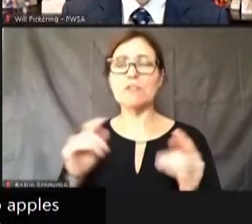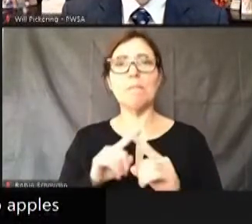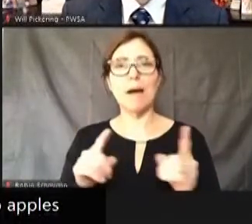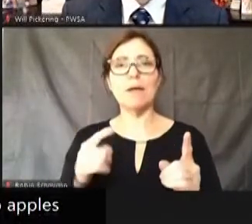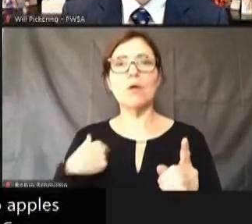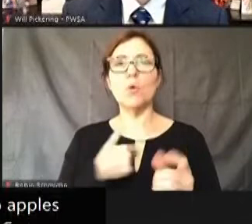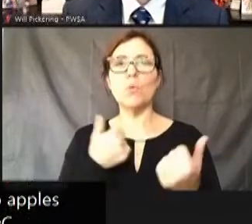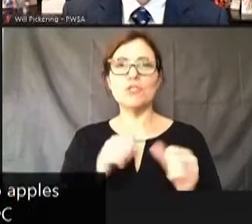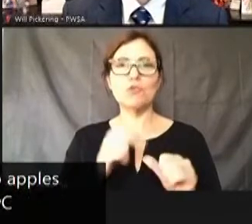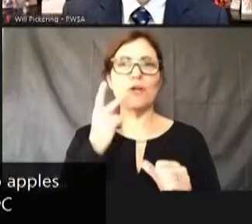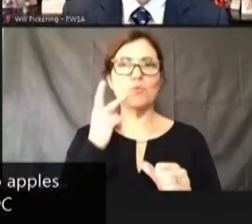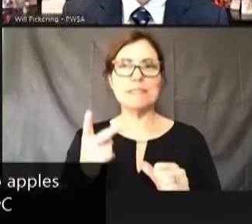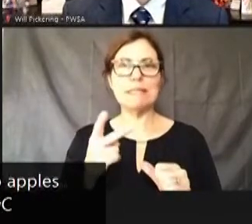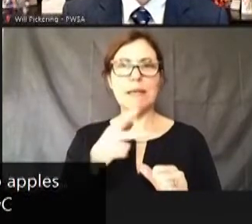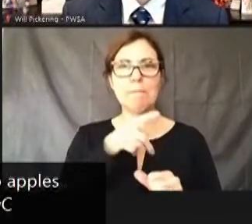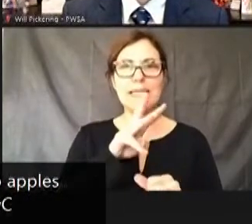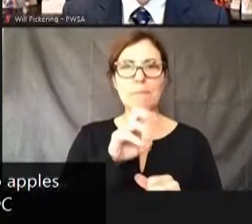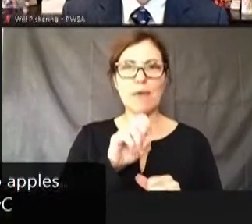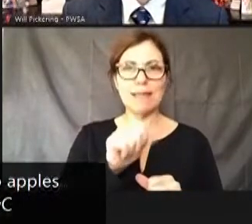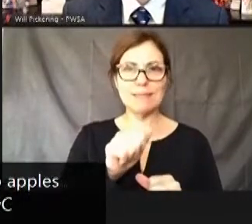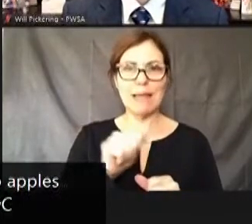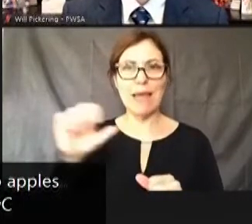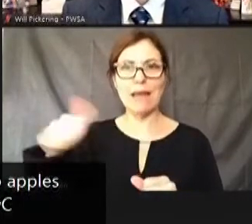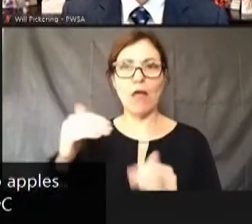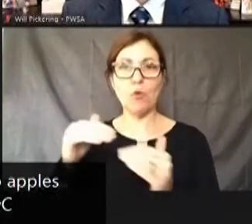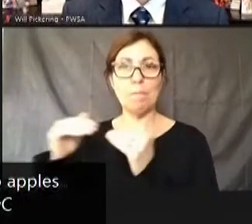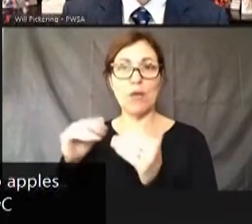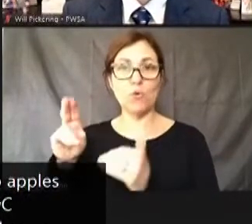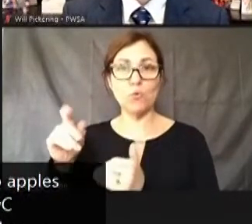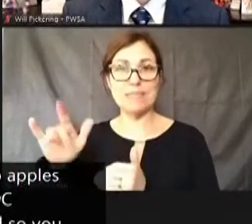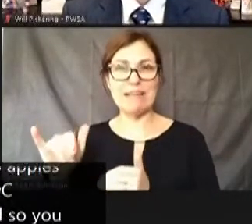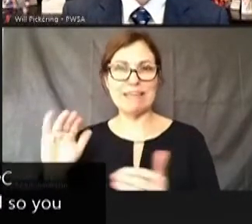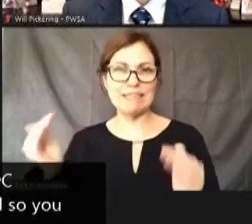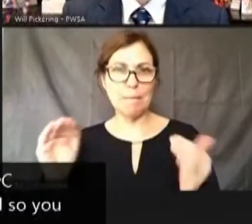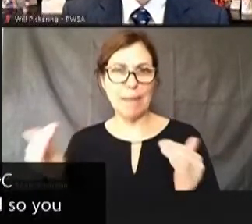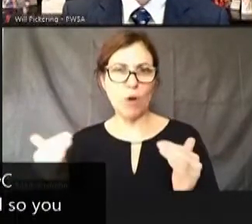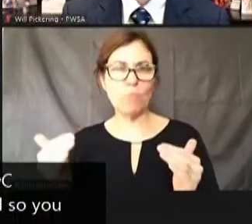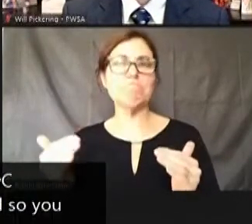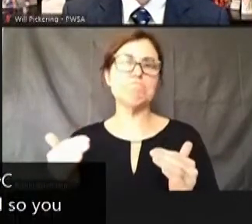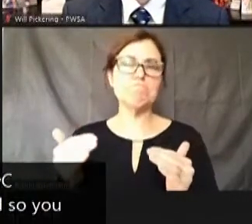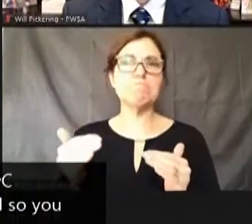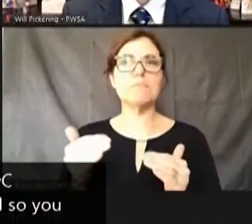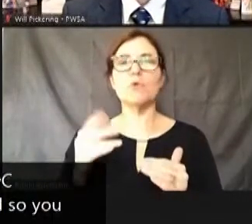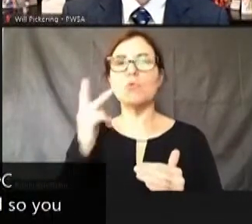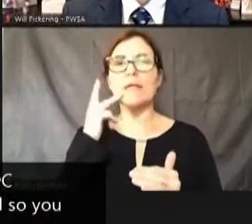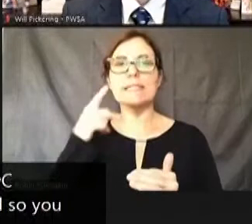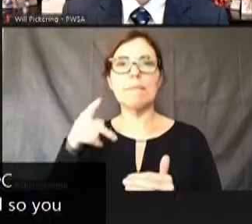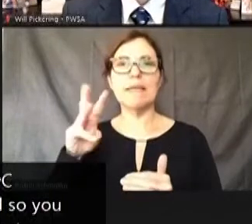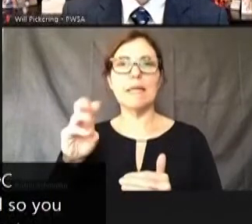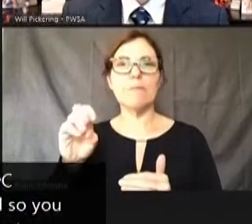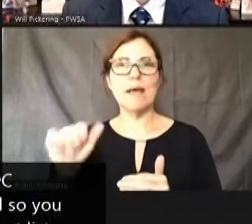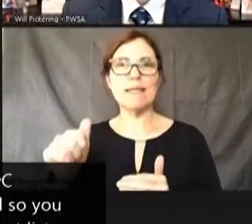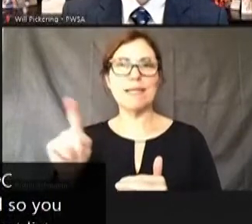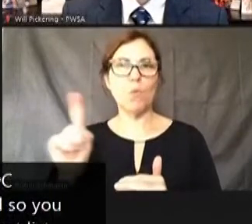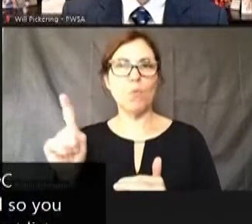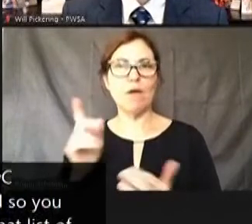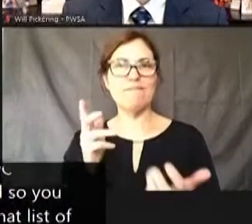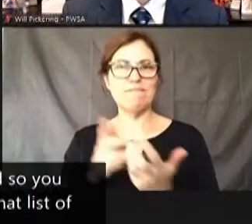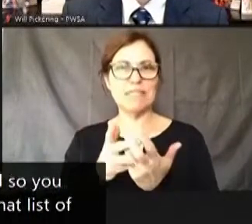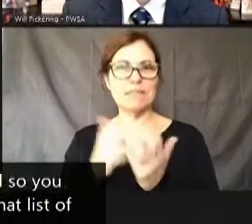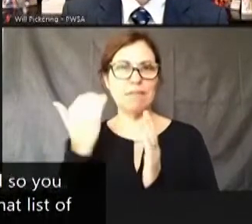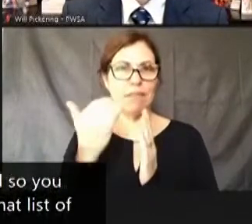PWSA compared to a few of our peer utilities. And so you can see where PWSA kind of falls within that list of